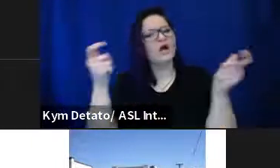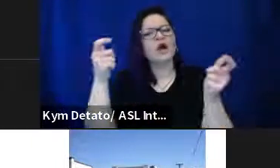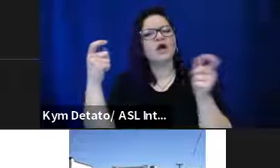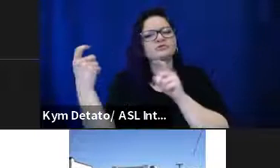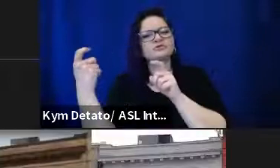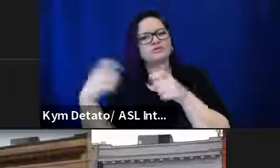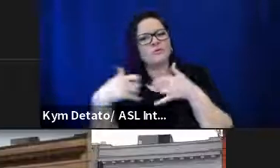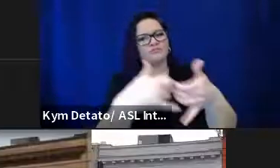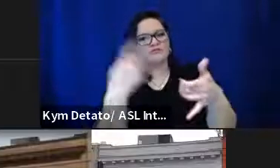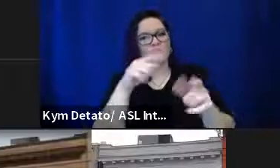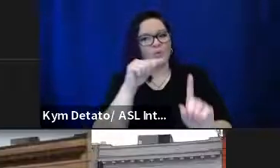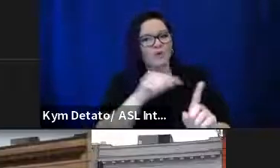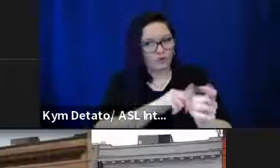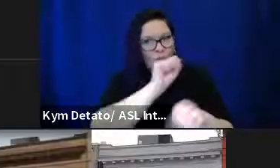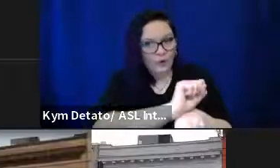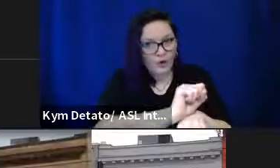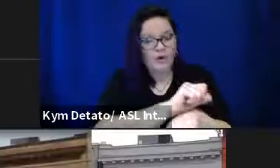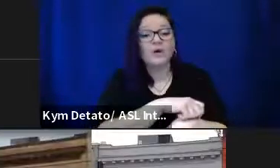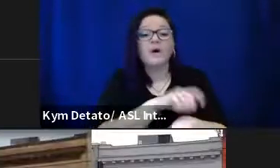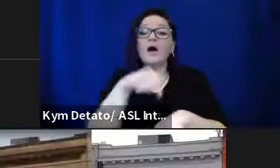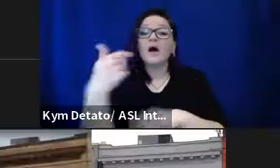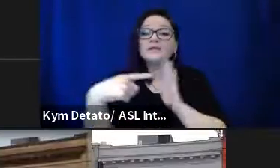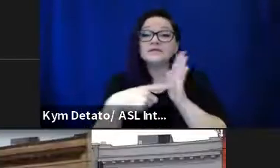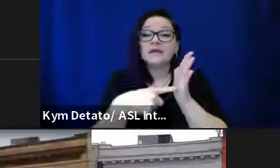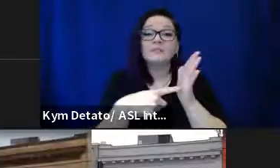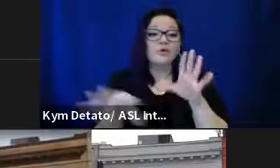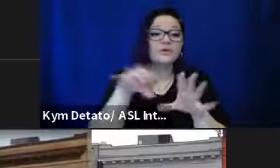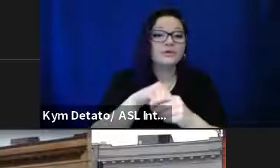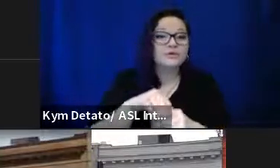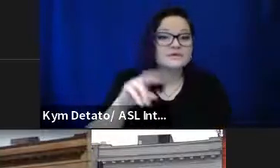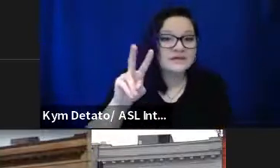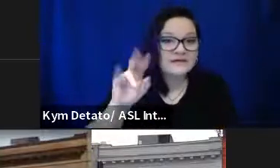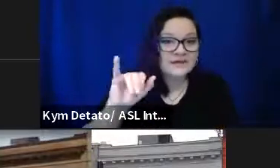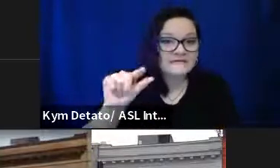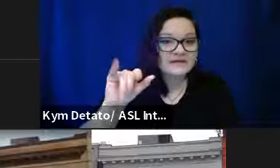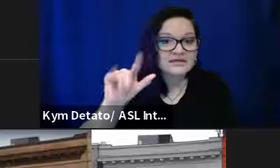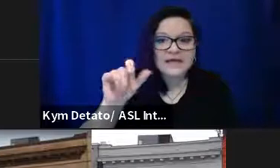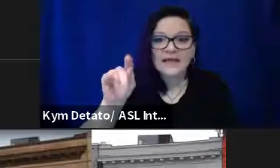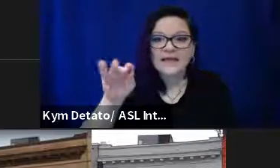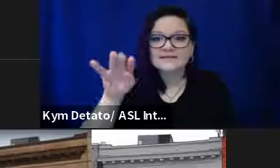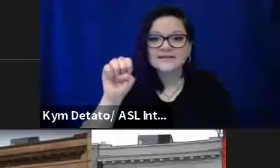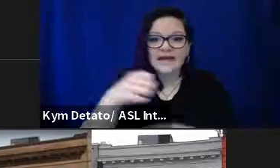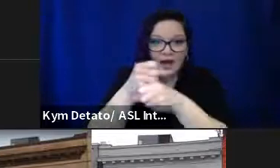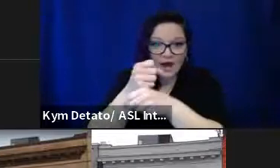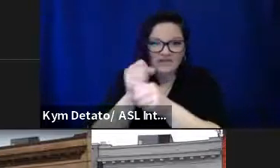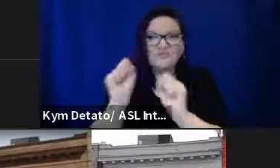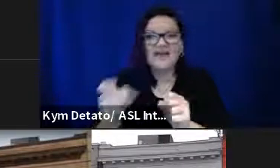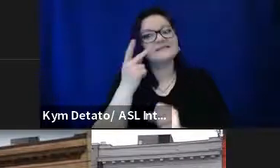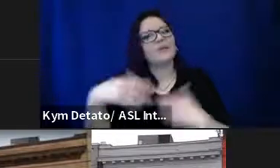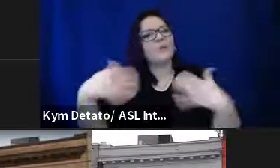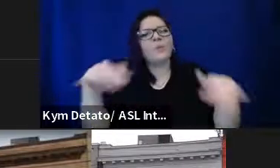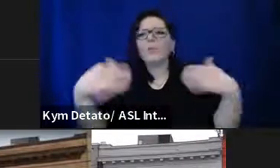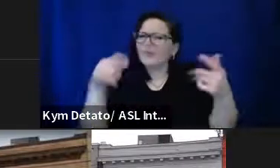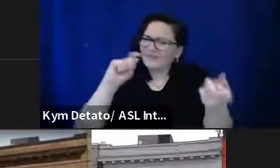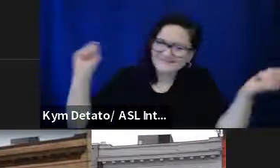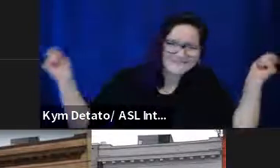work. Other examples include Vigilante Coffee. I think you can see what a transformation this building has gone